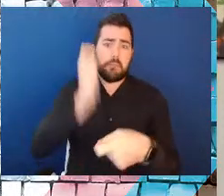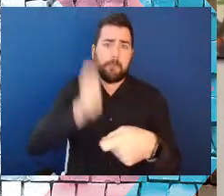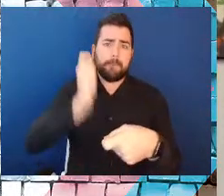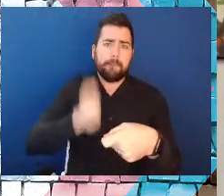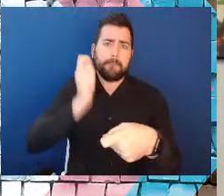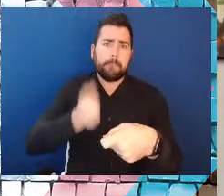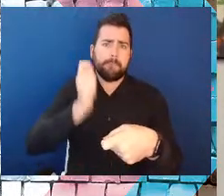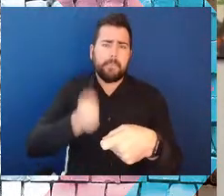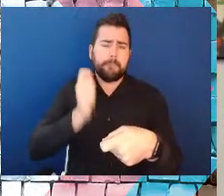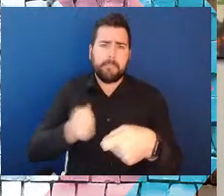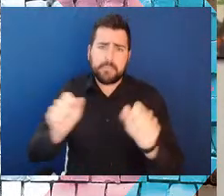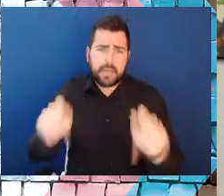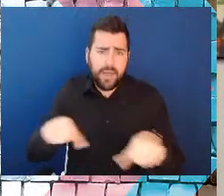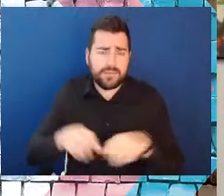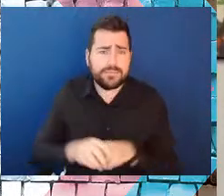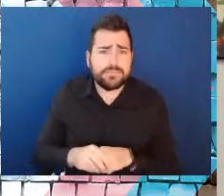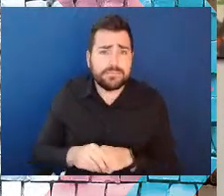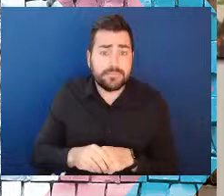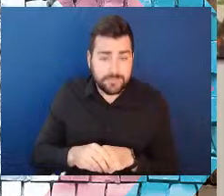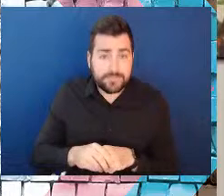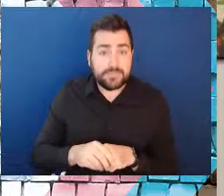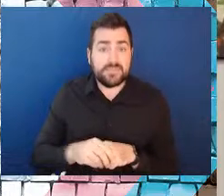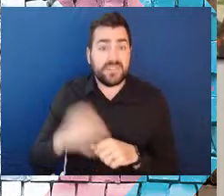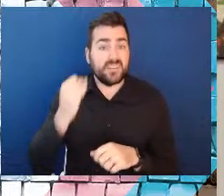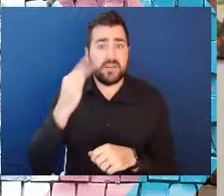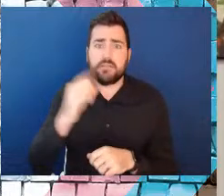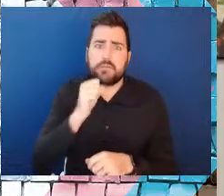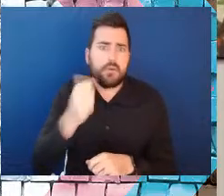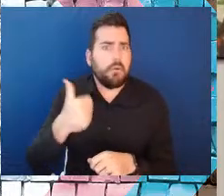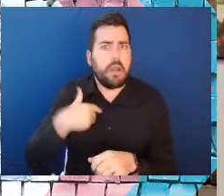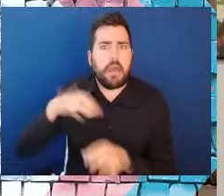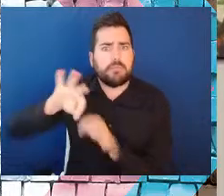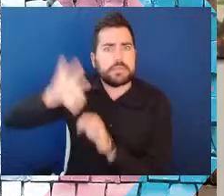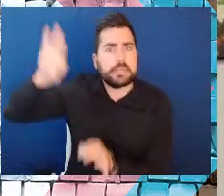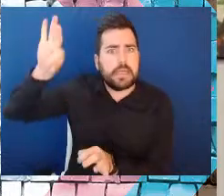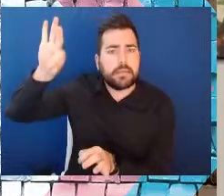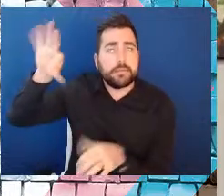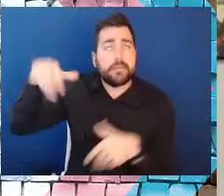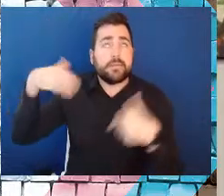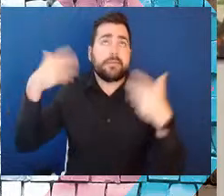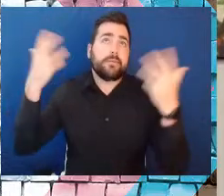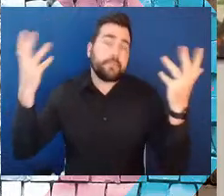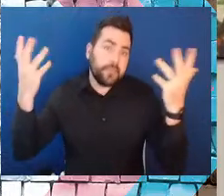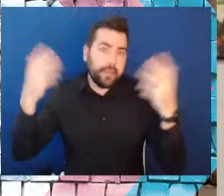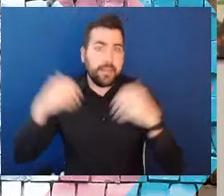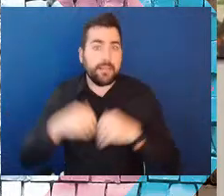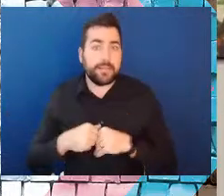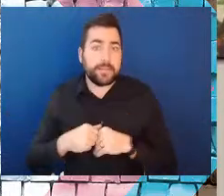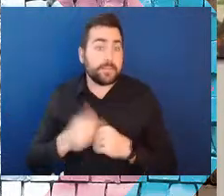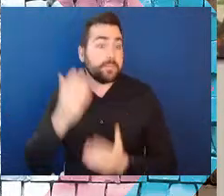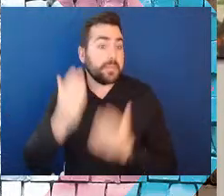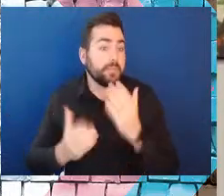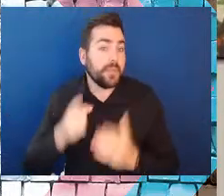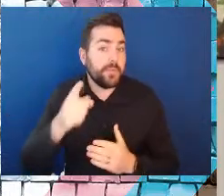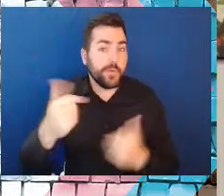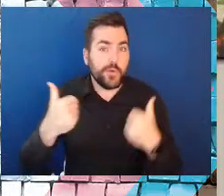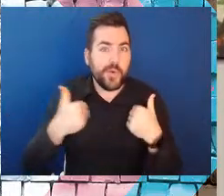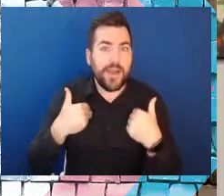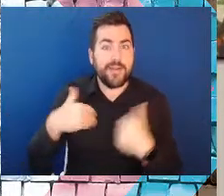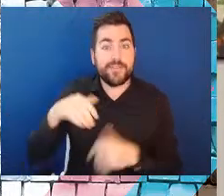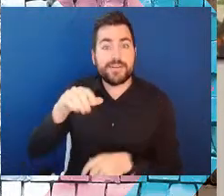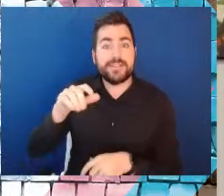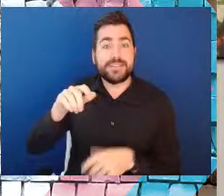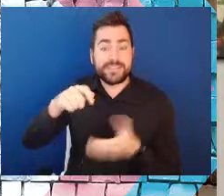can be hit together. And if you don't have sticks, well, maybe you have